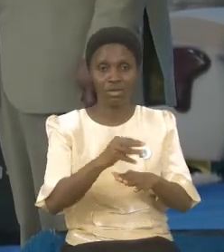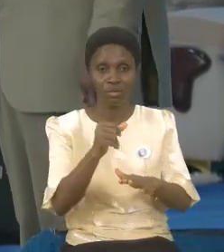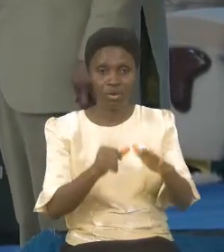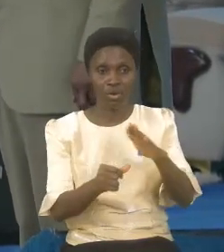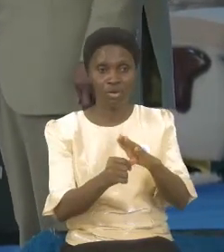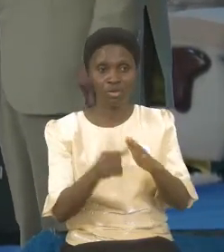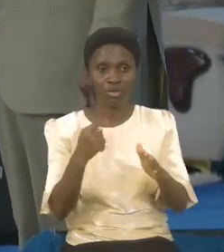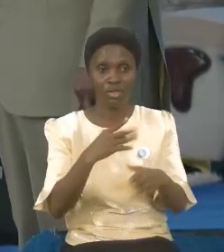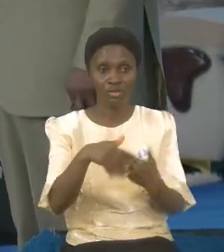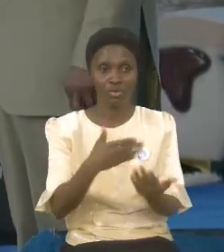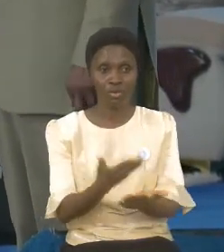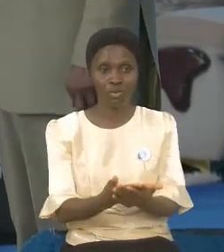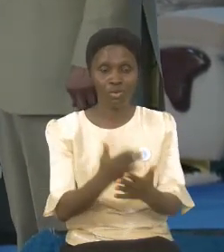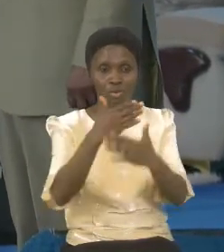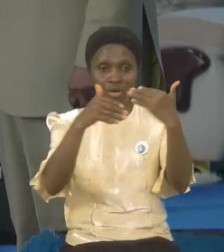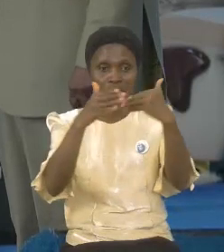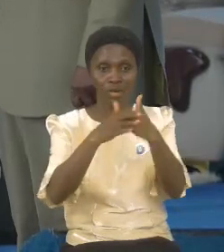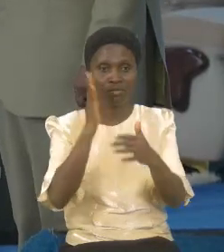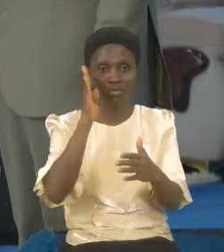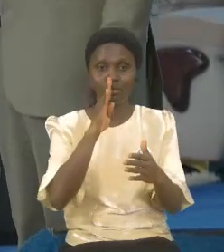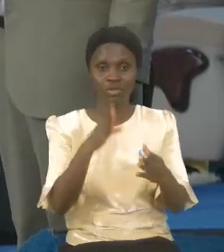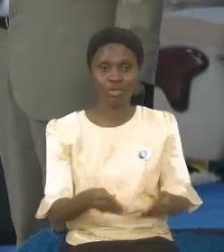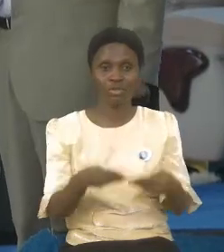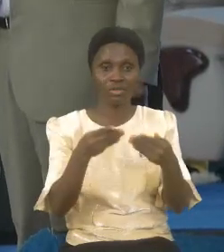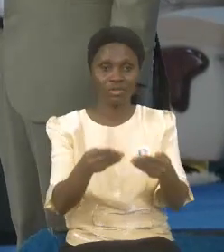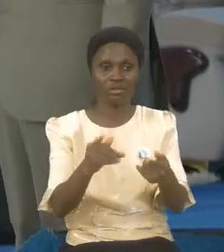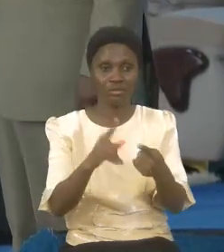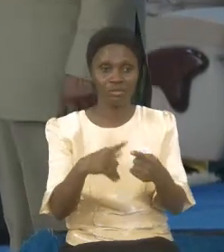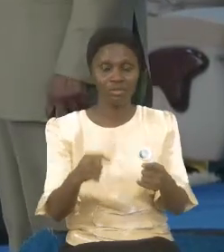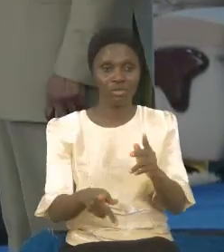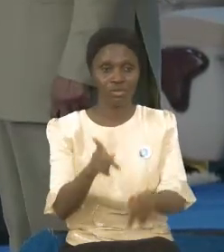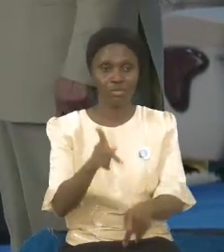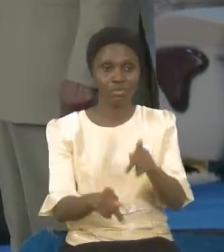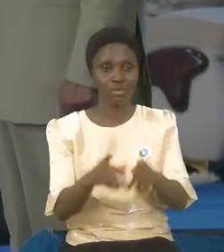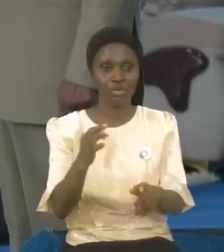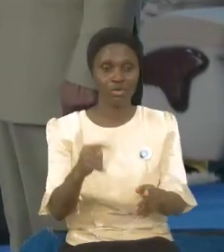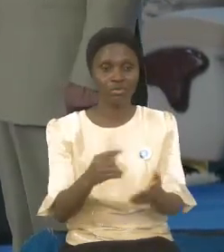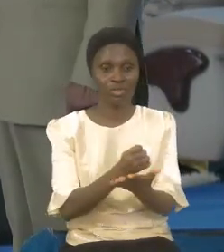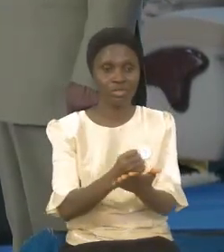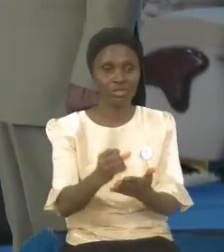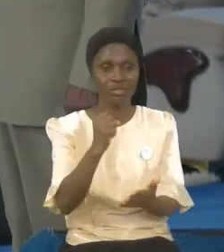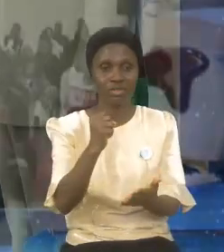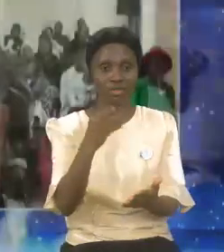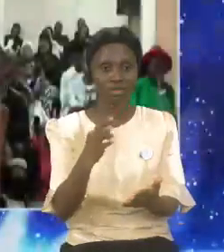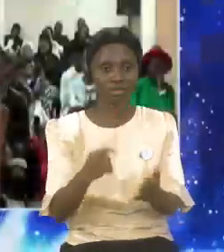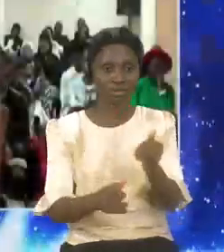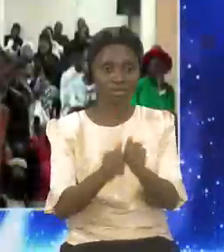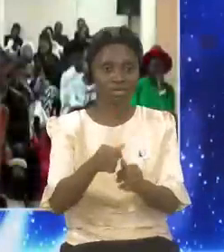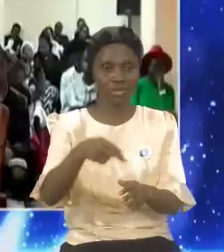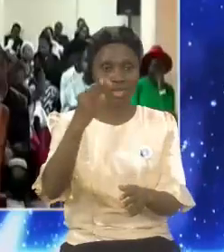whole heaven shall be given to the people of the saints of the Most